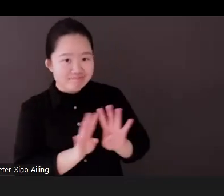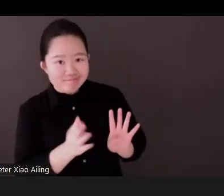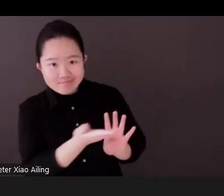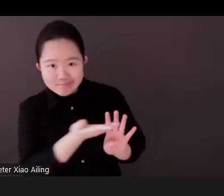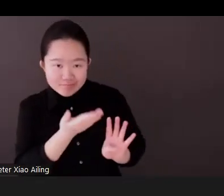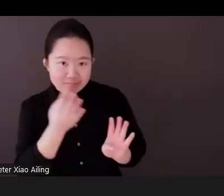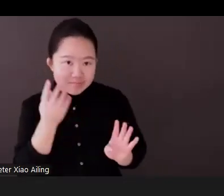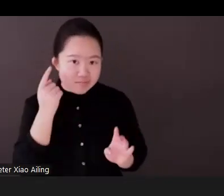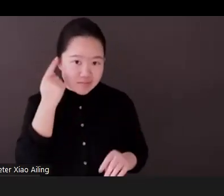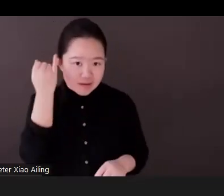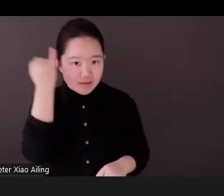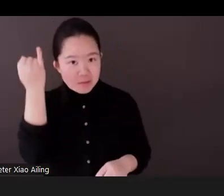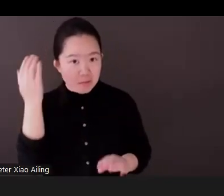have